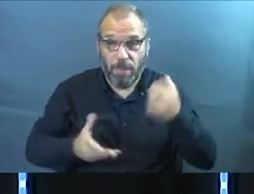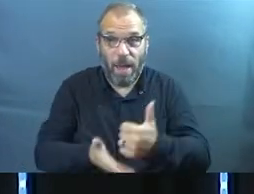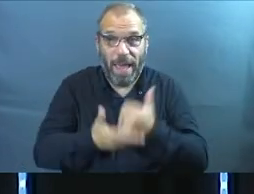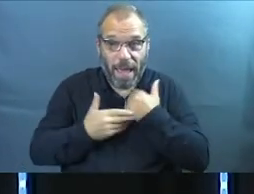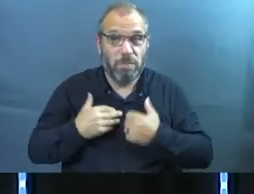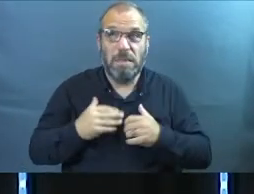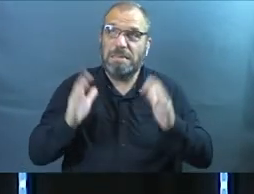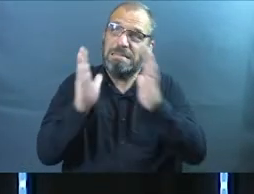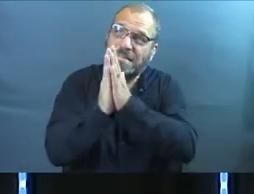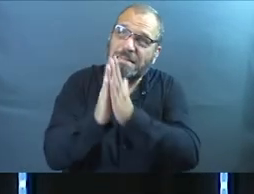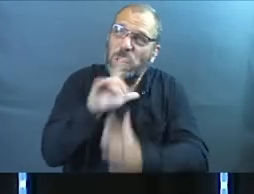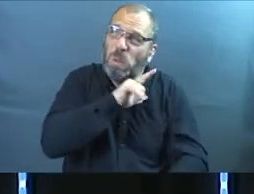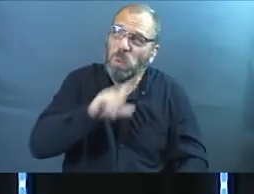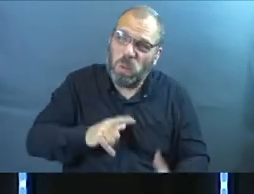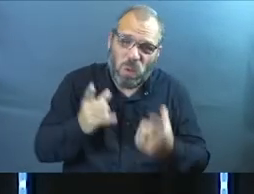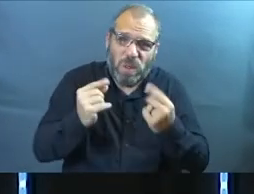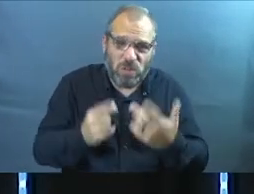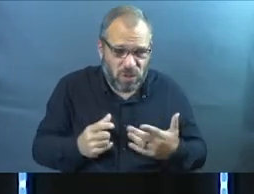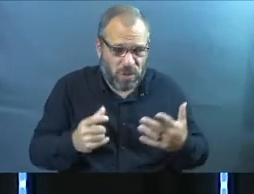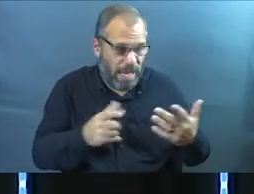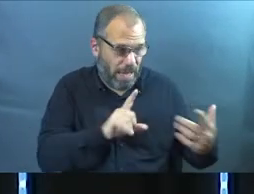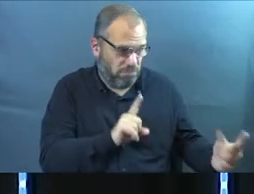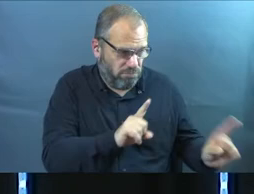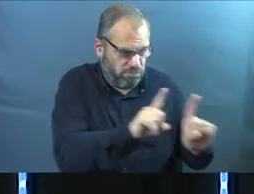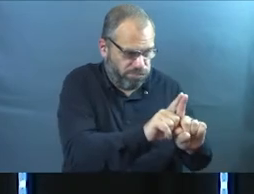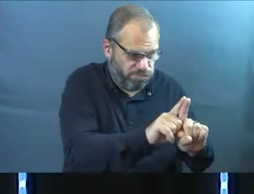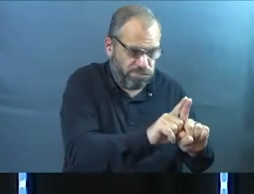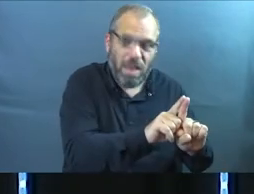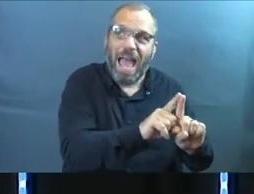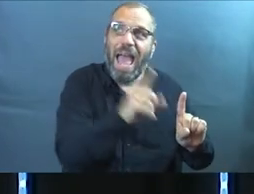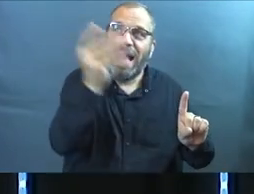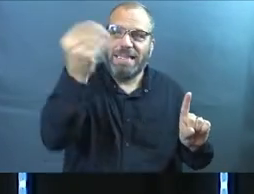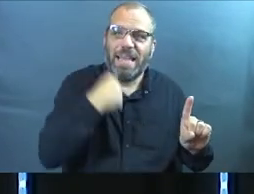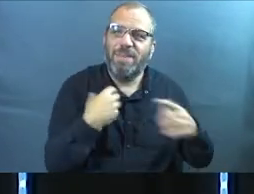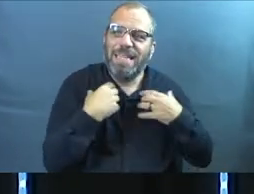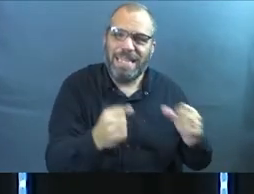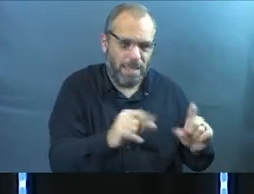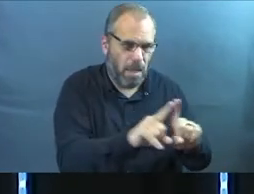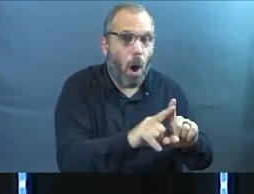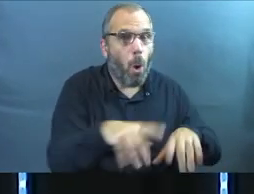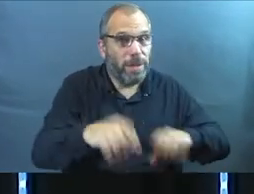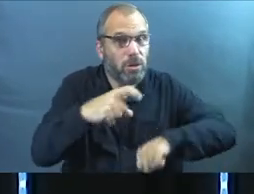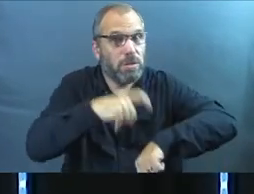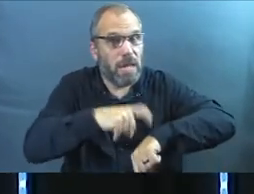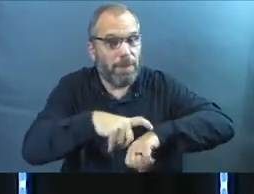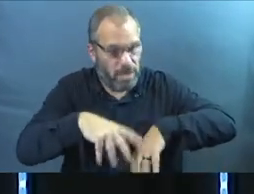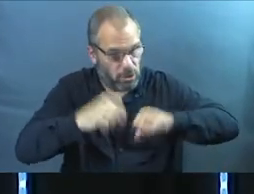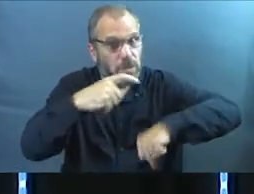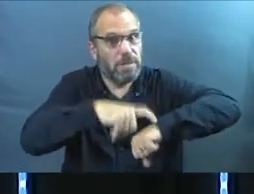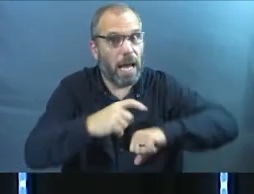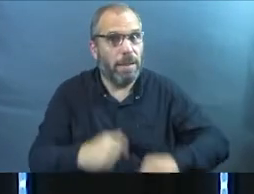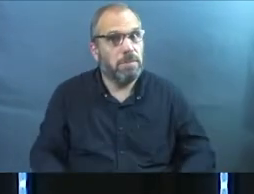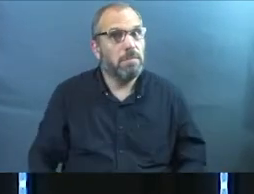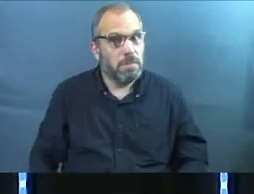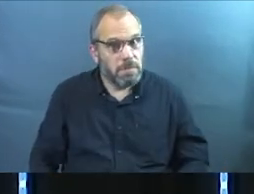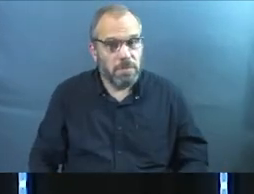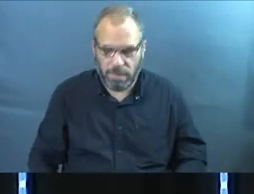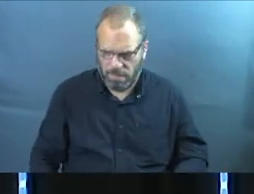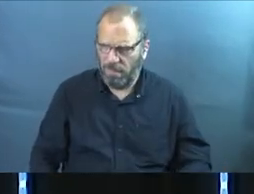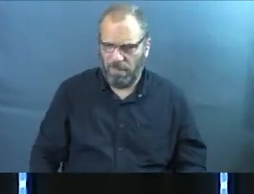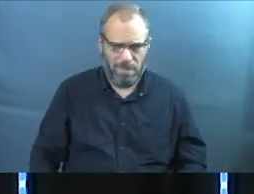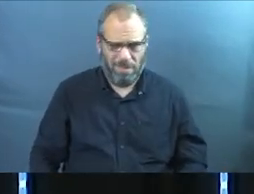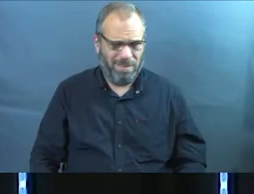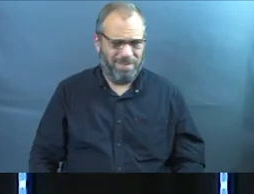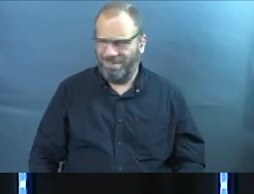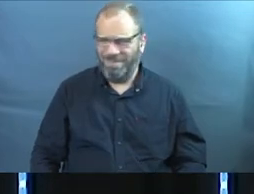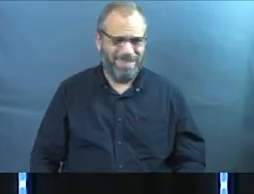we sought God, and we came back together again, and the Lord brought healing to us, and it took time, okay? It took time. Sometimes people